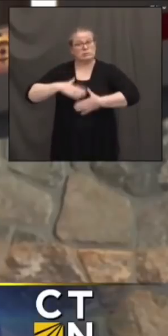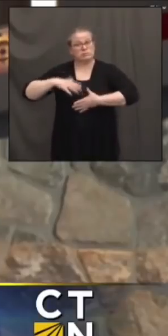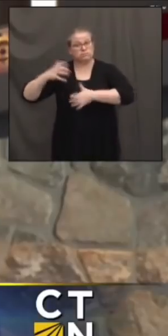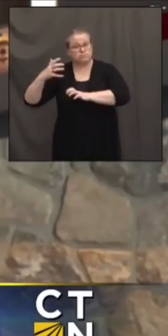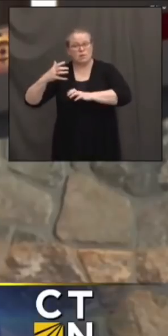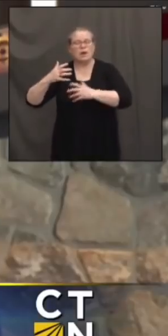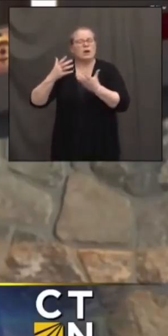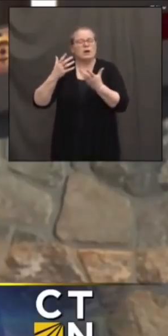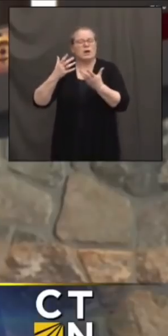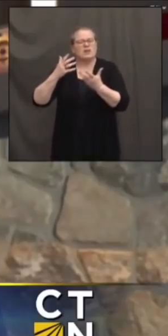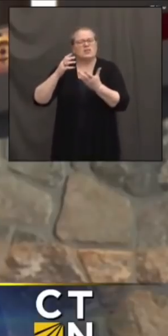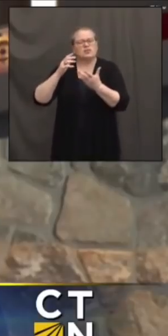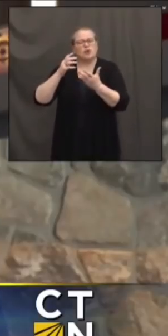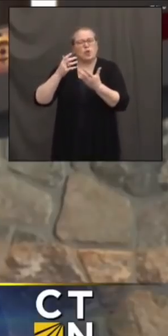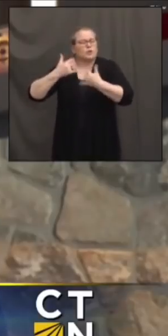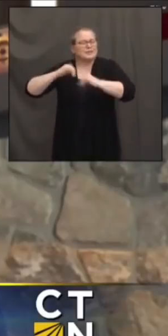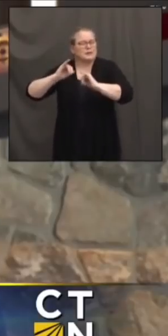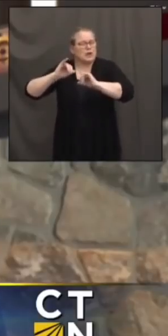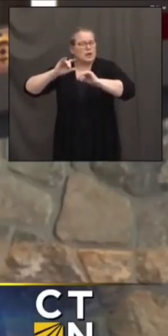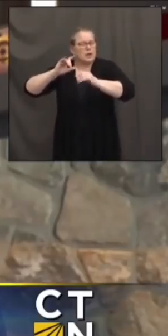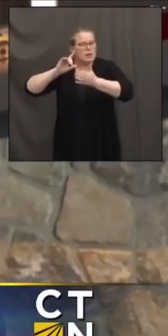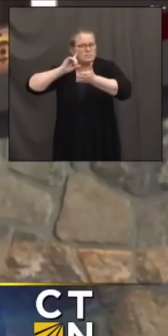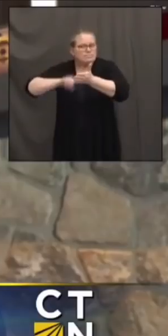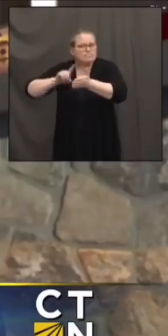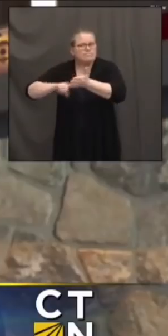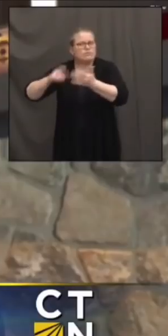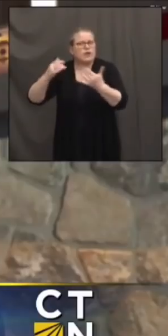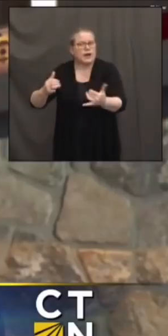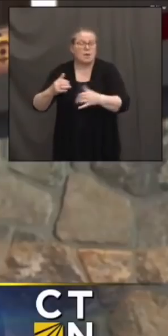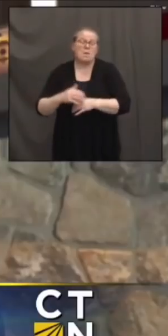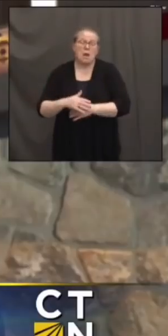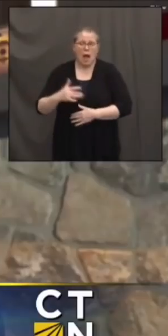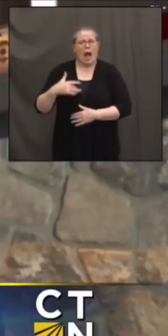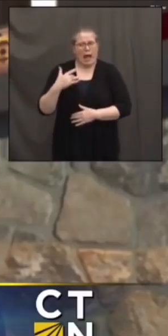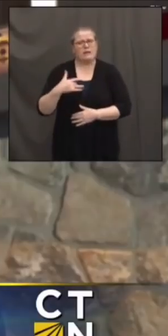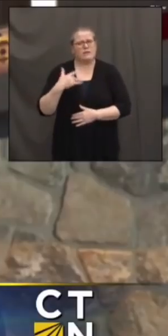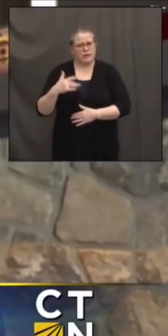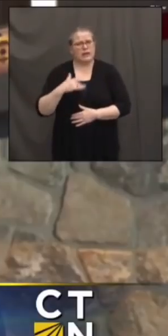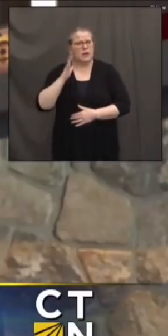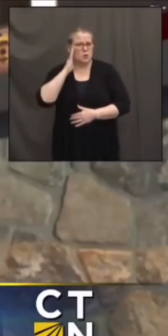quite likely that you're going to want to give another dose of vaccine, at